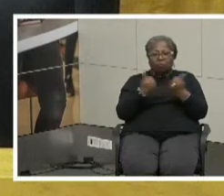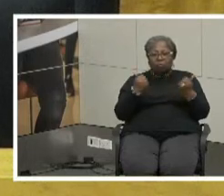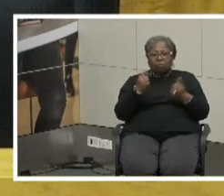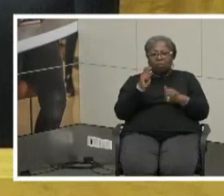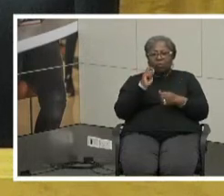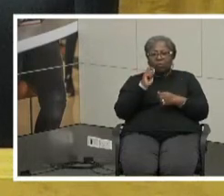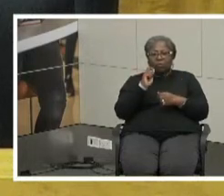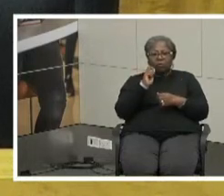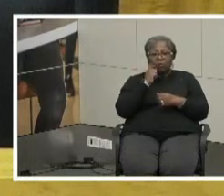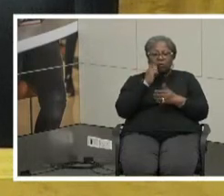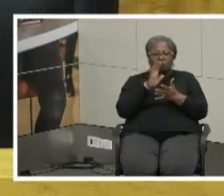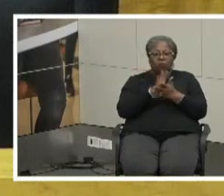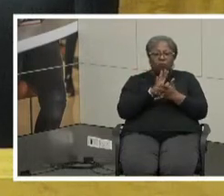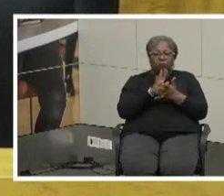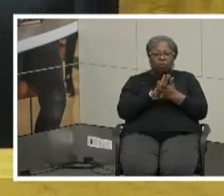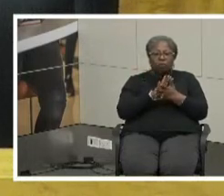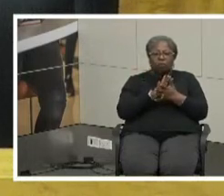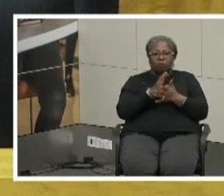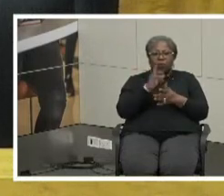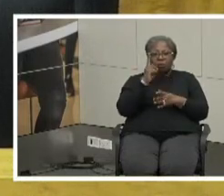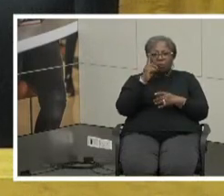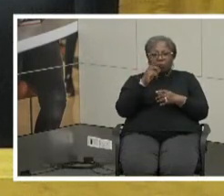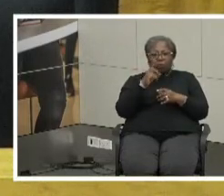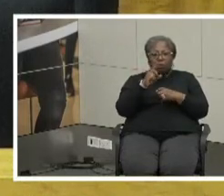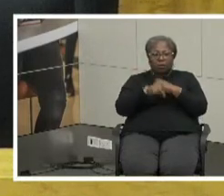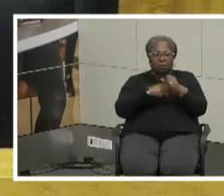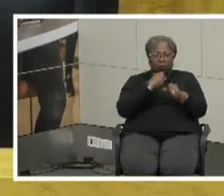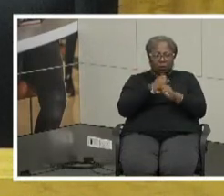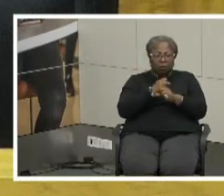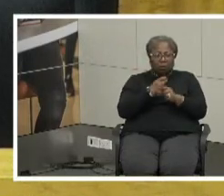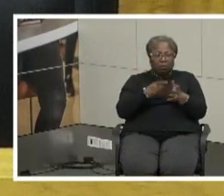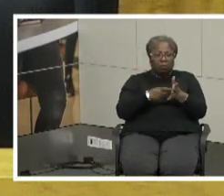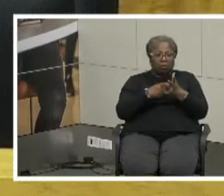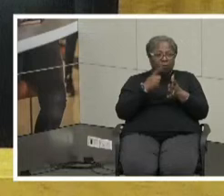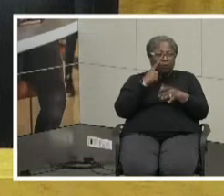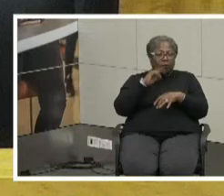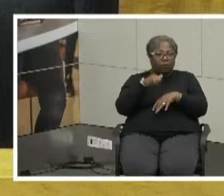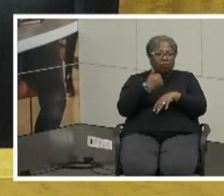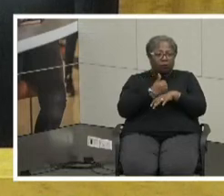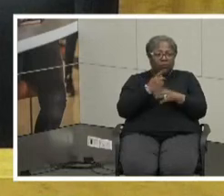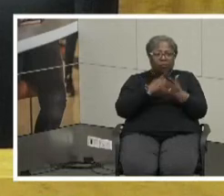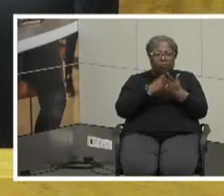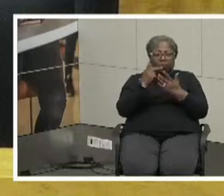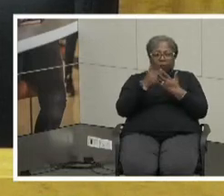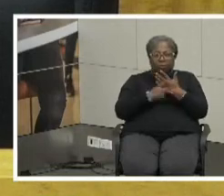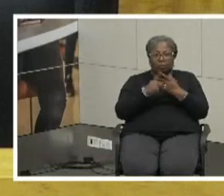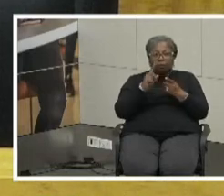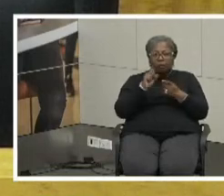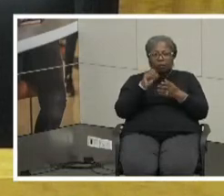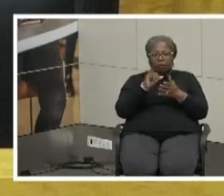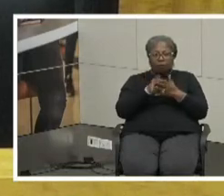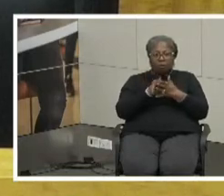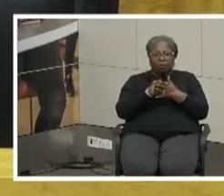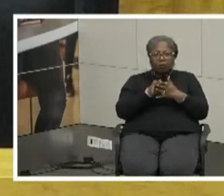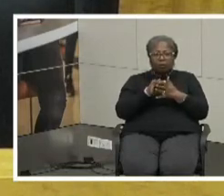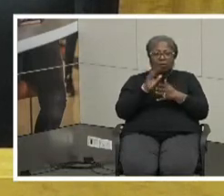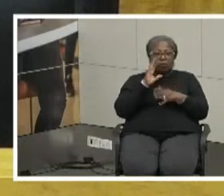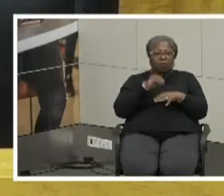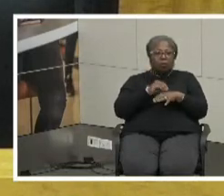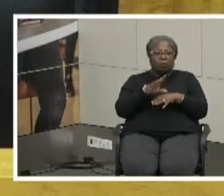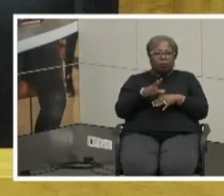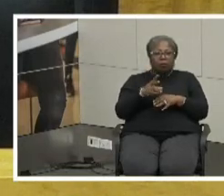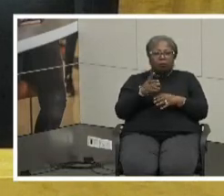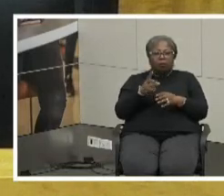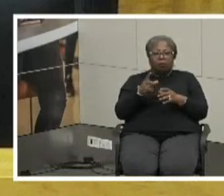school and waves the one-year planning requirement for the imple implementation of the program so that the designation will be effective